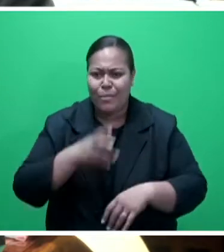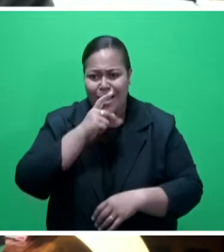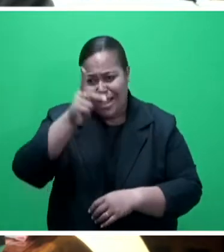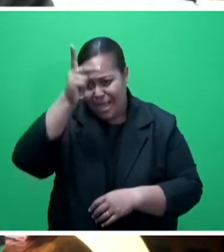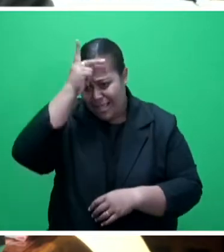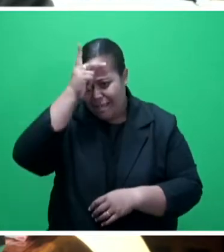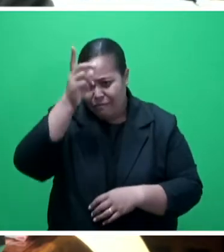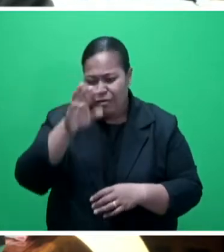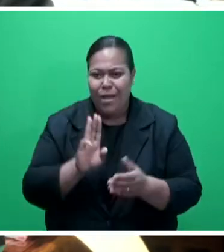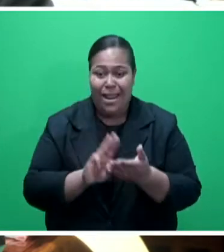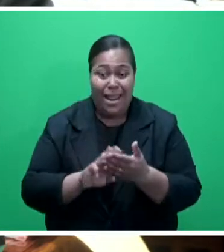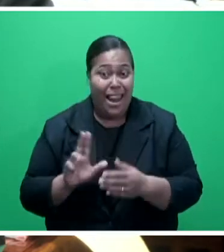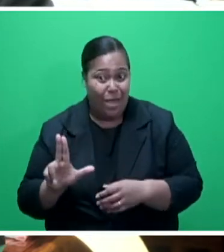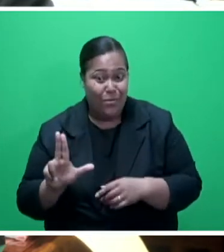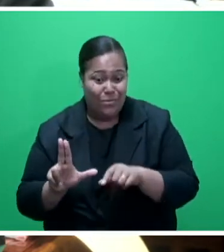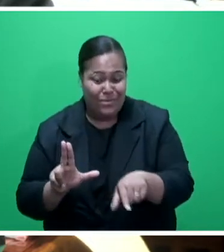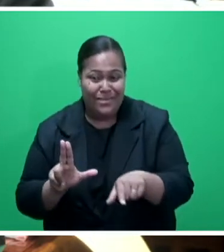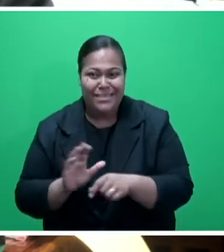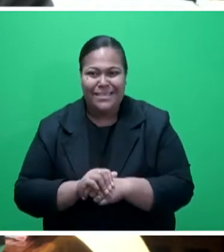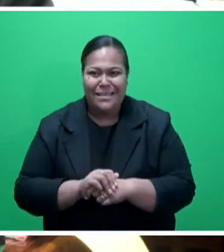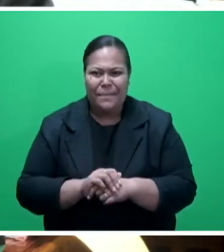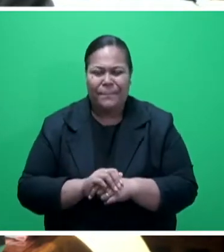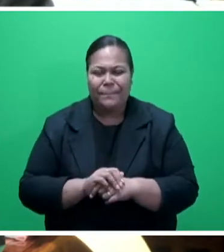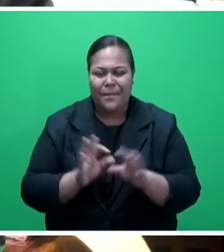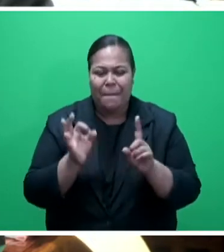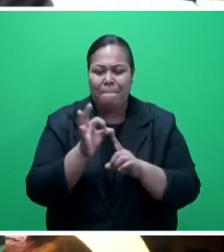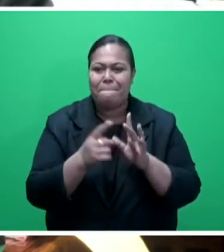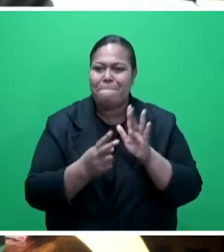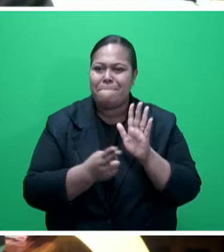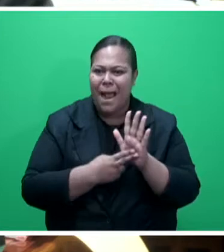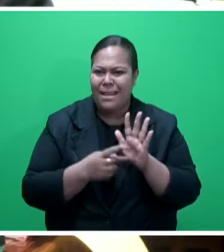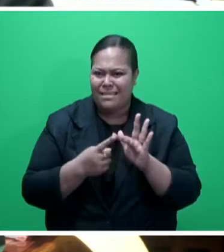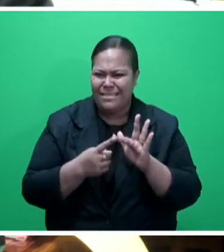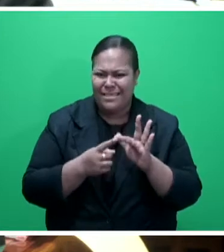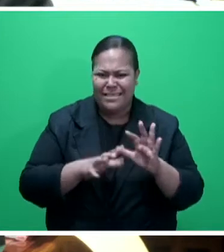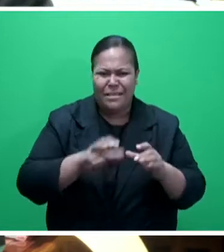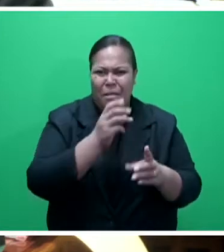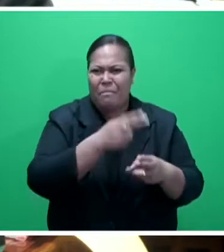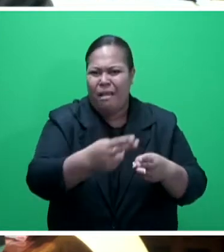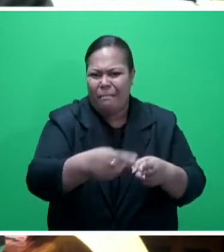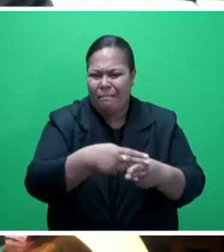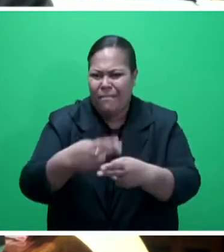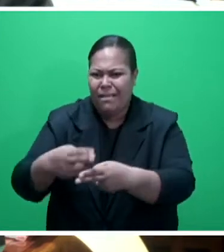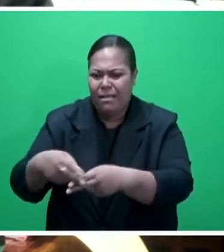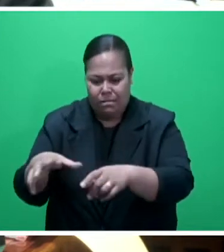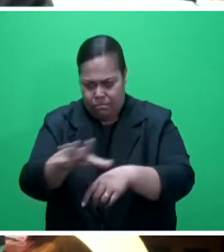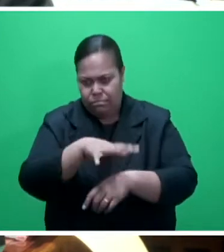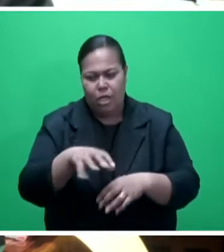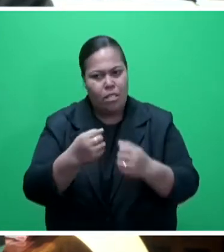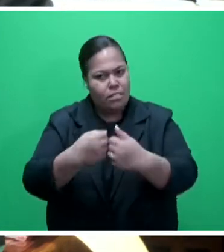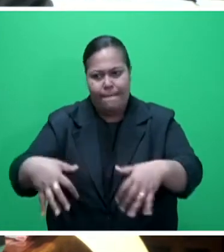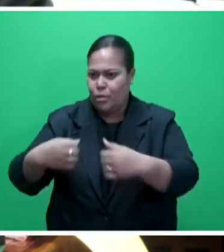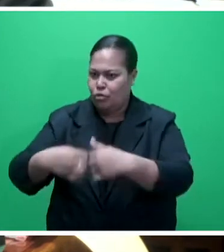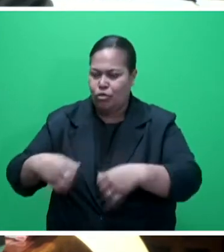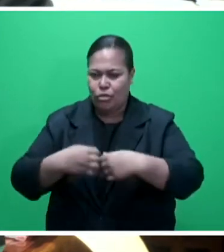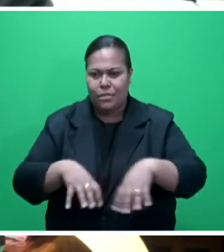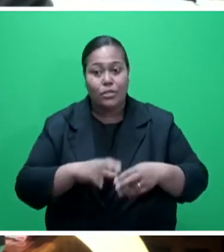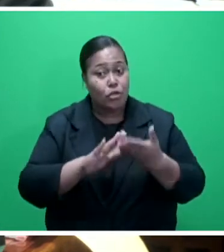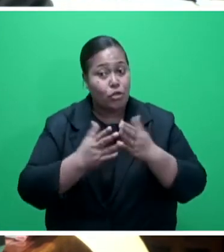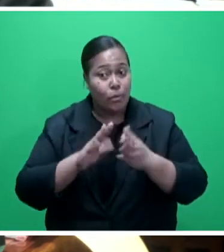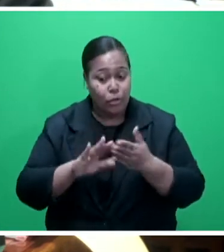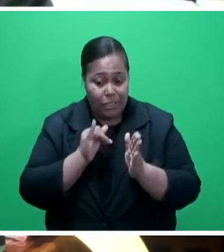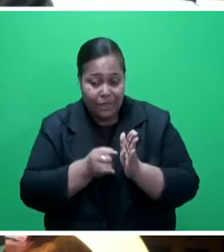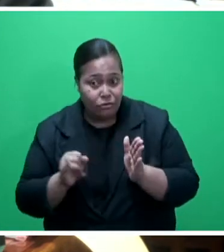pine schemes and damages to fishing equipment and facilities in the fisheries sector. Damages to community